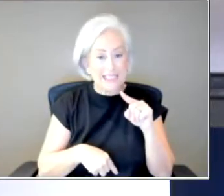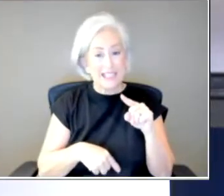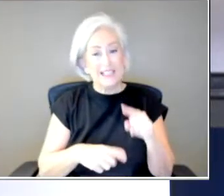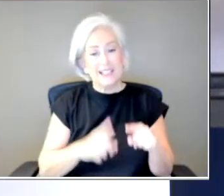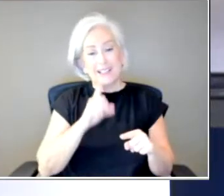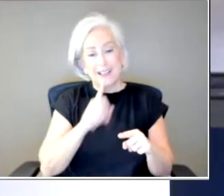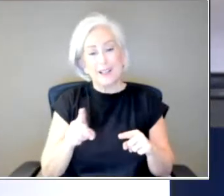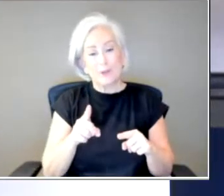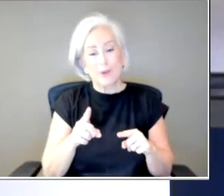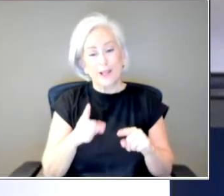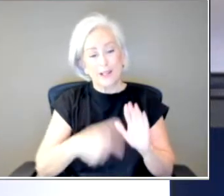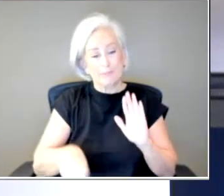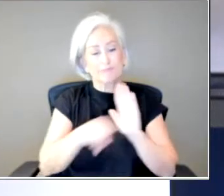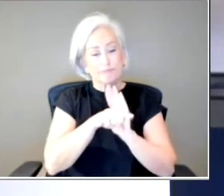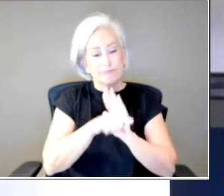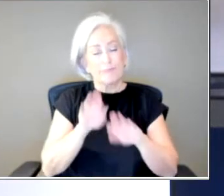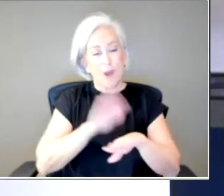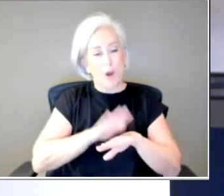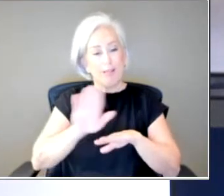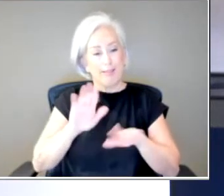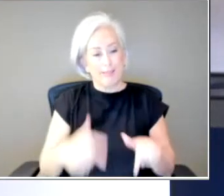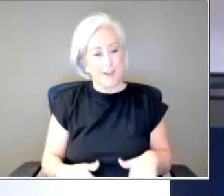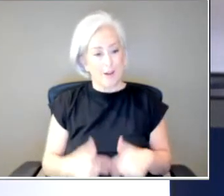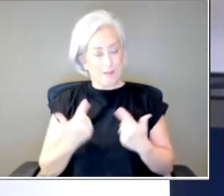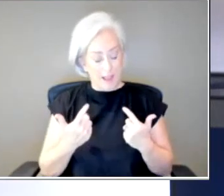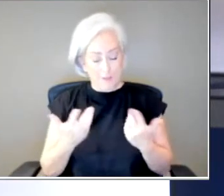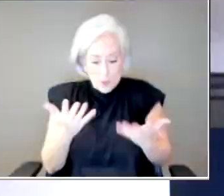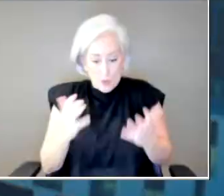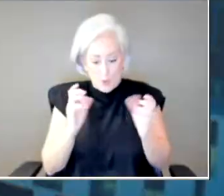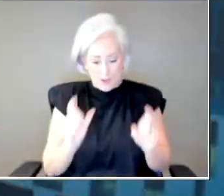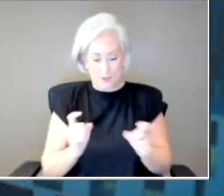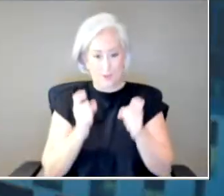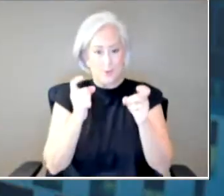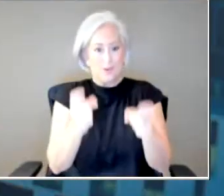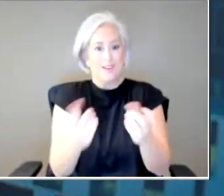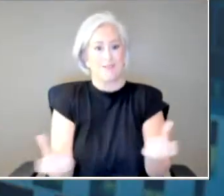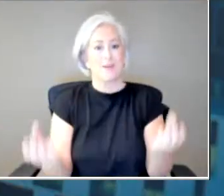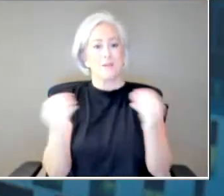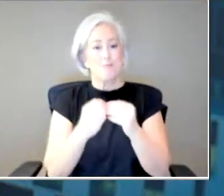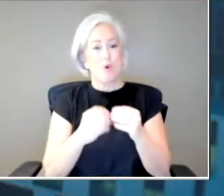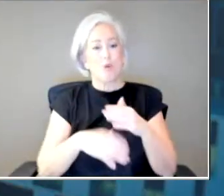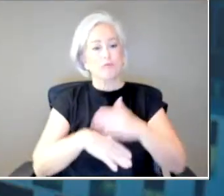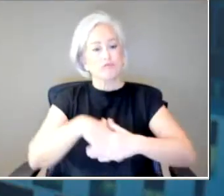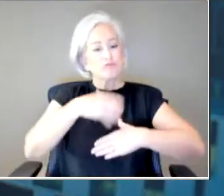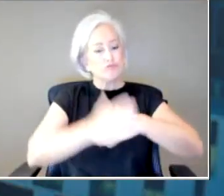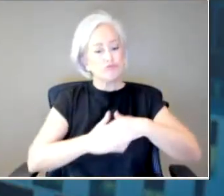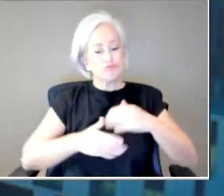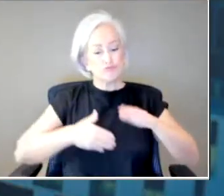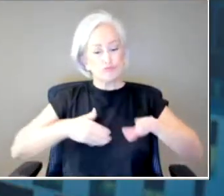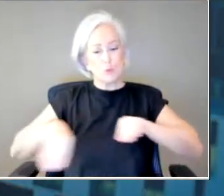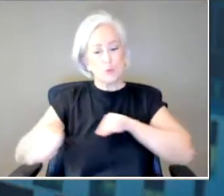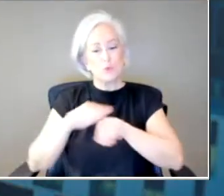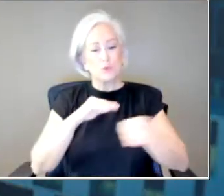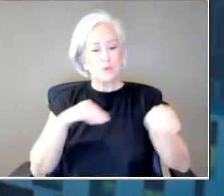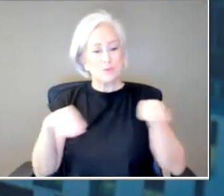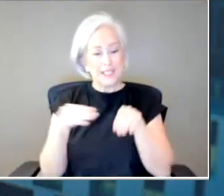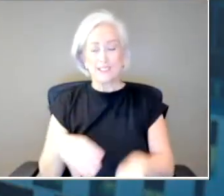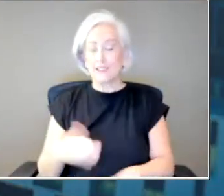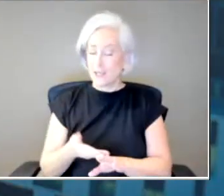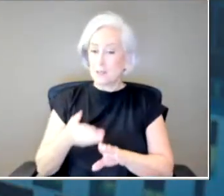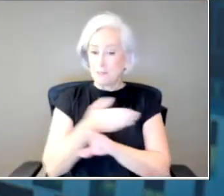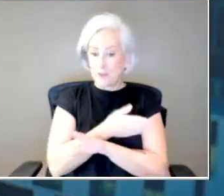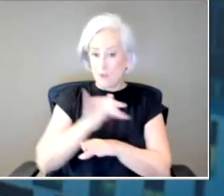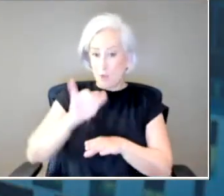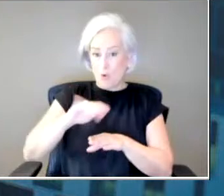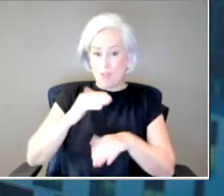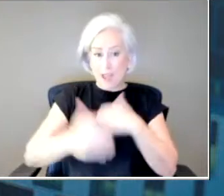And that's what we're trying to give these people back with this procedure. Well, before she got this procedure, we asked Melissa about how this impacts